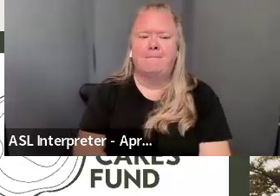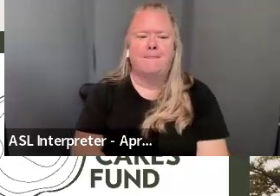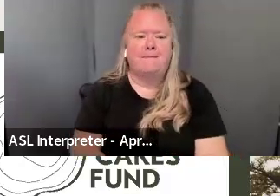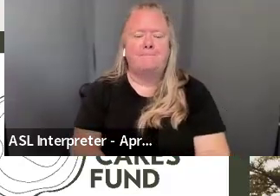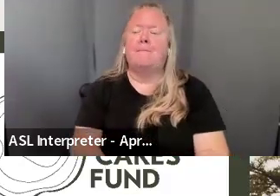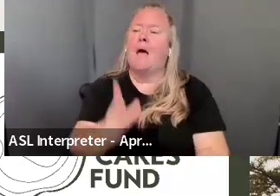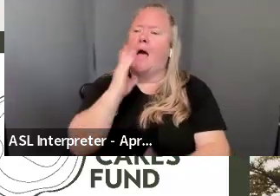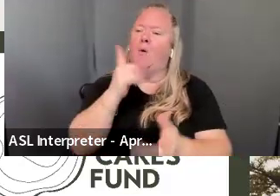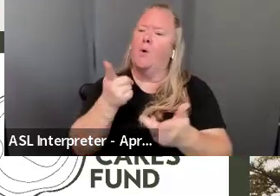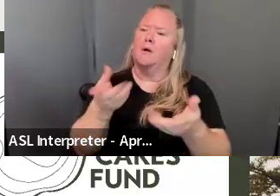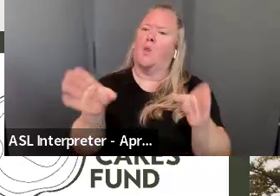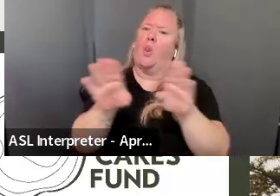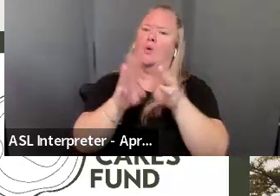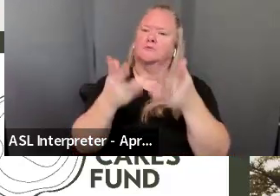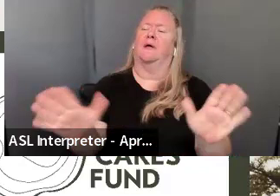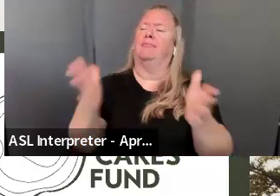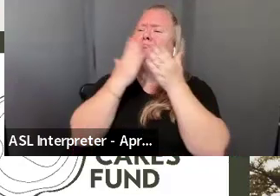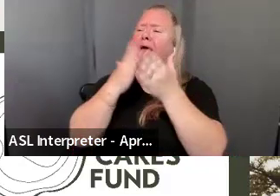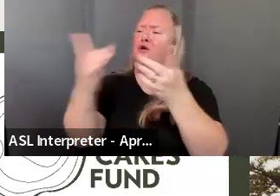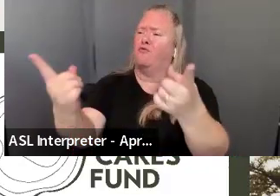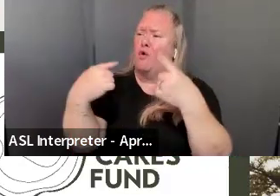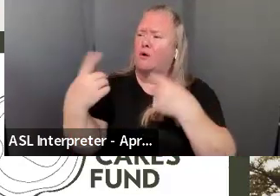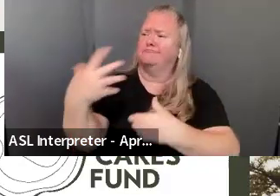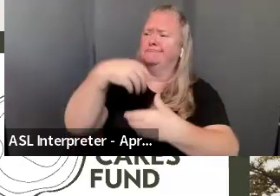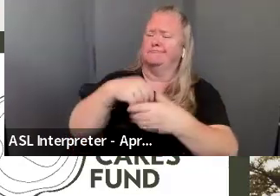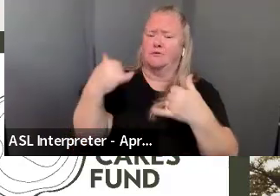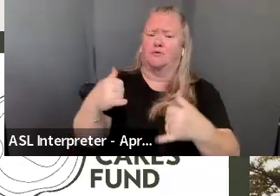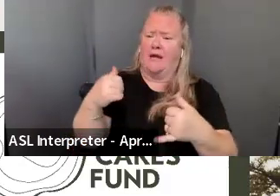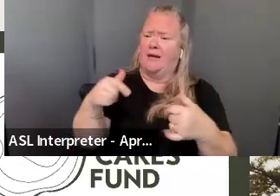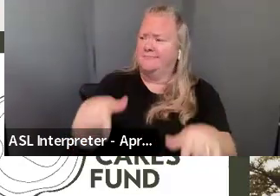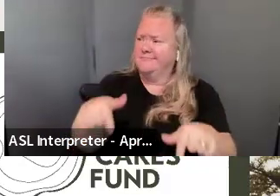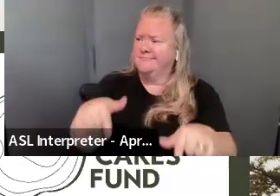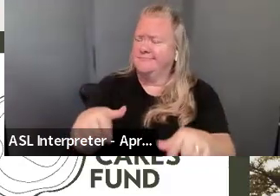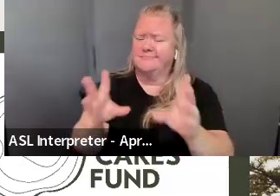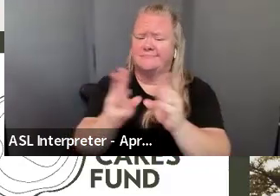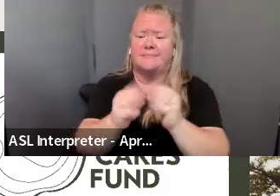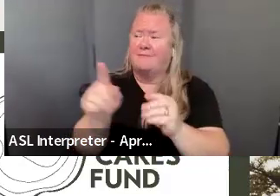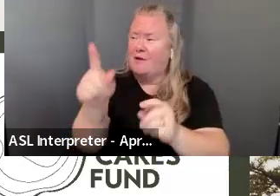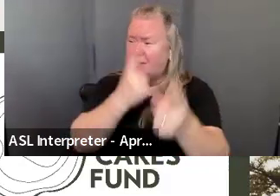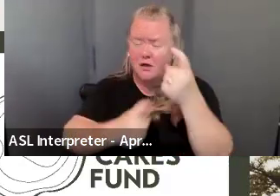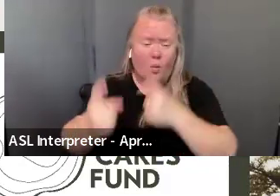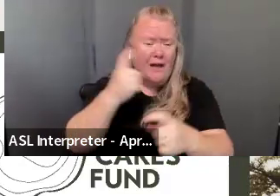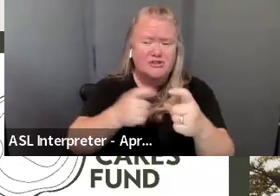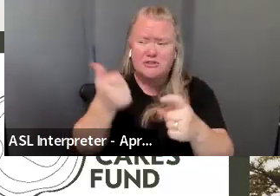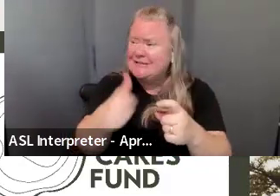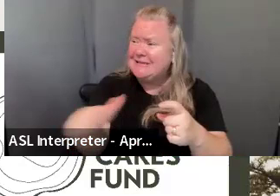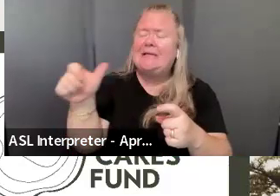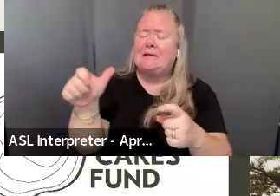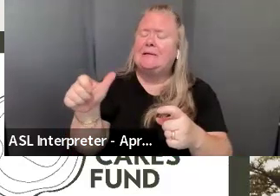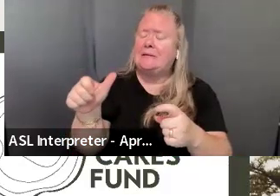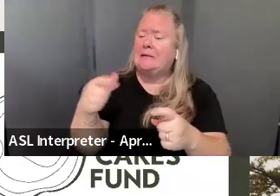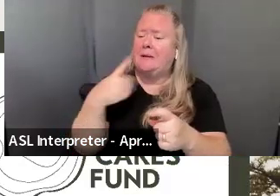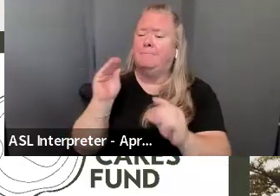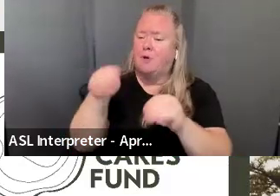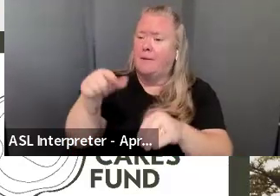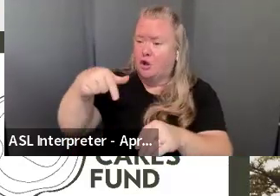I just want to close out by thanking you all for attending today's webinar. If you have any questions, as I mentioned, you can enter them